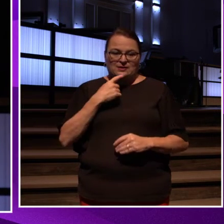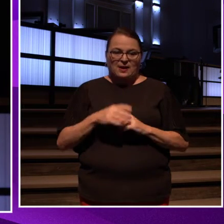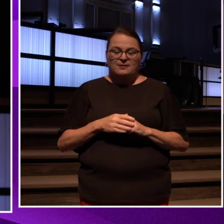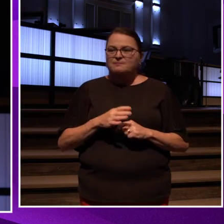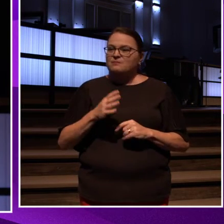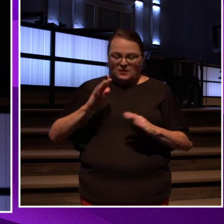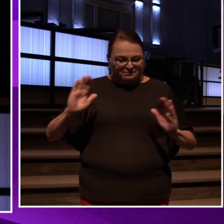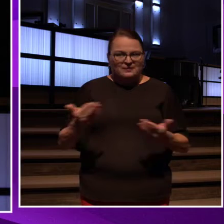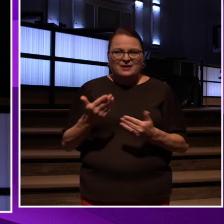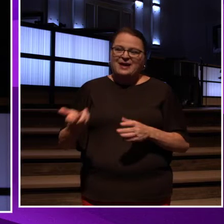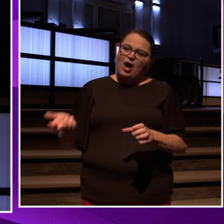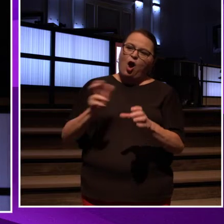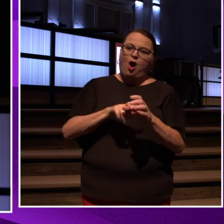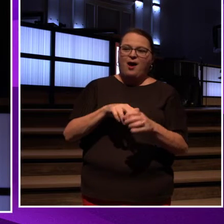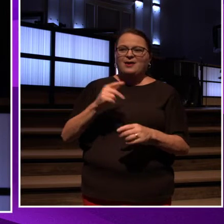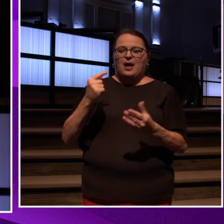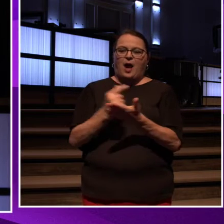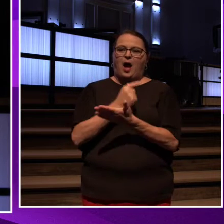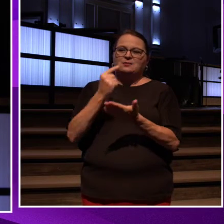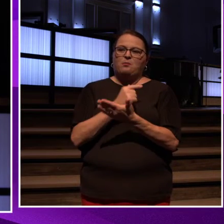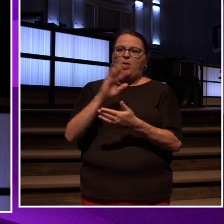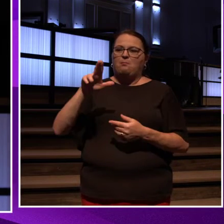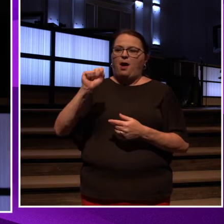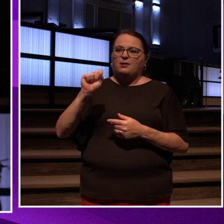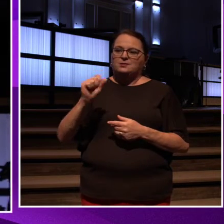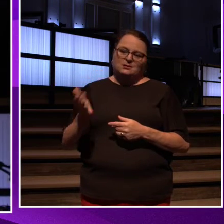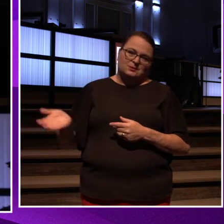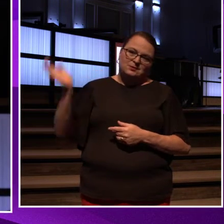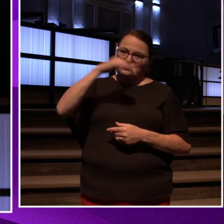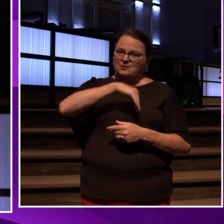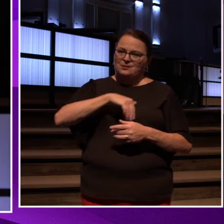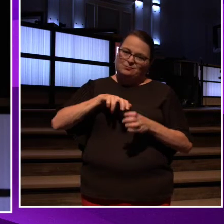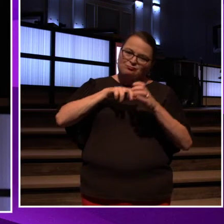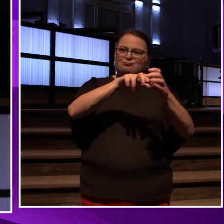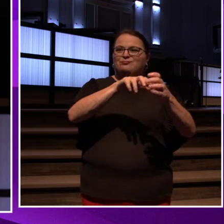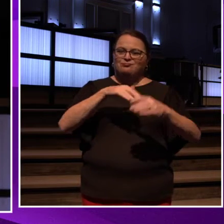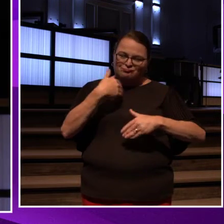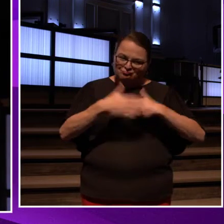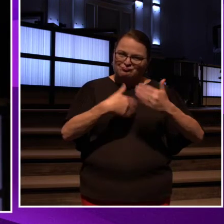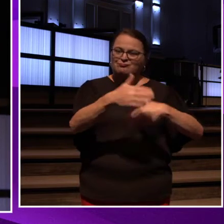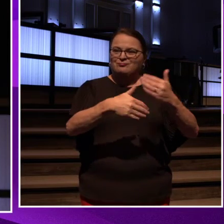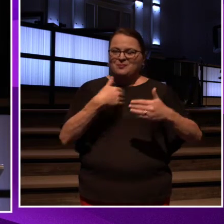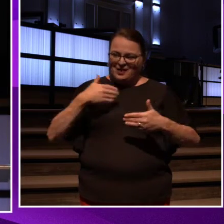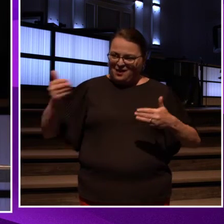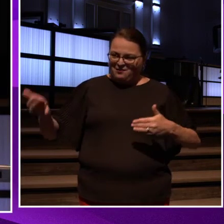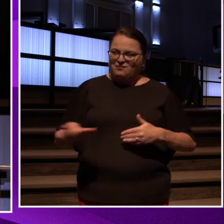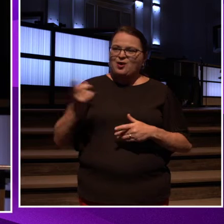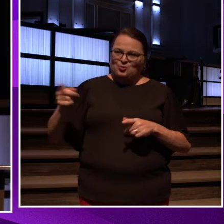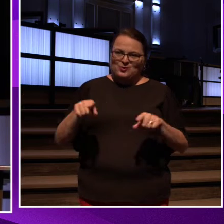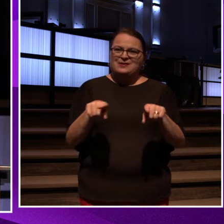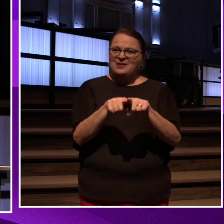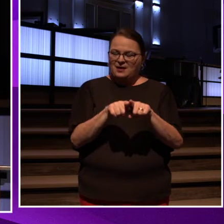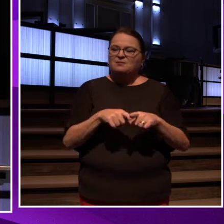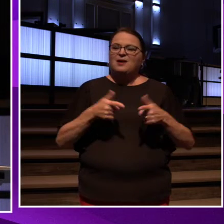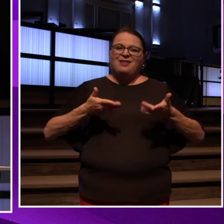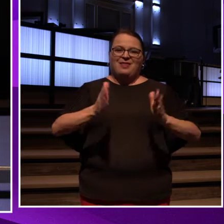the gospel bus. And I'm inviting you today to get on the gospel bus and let